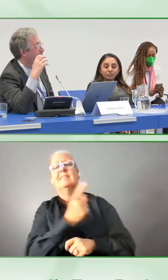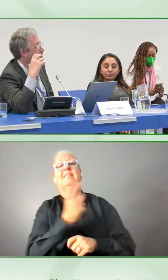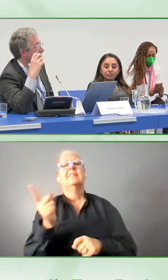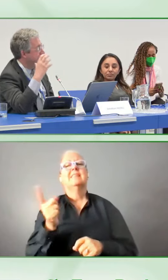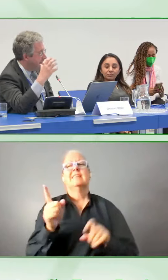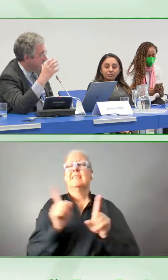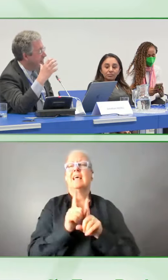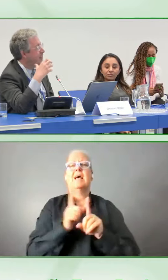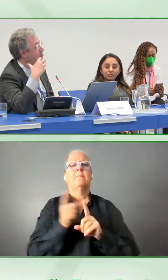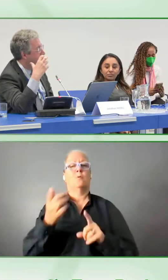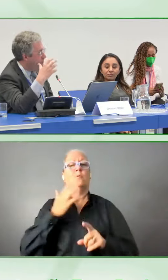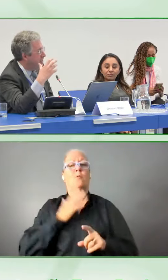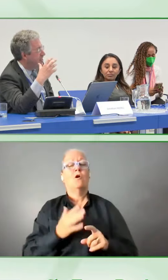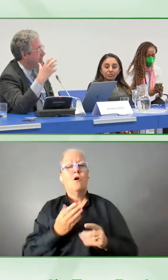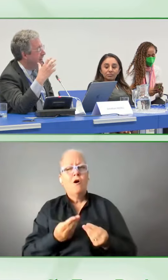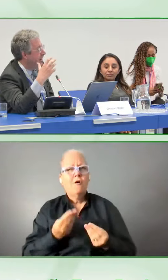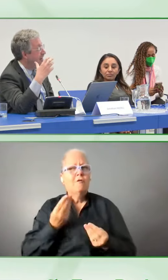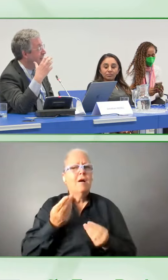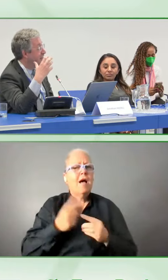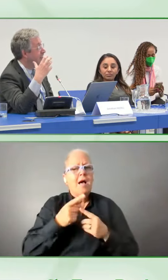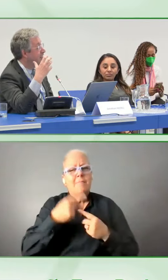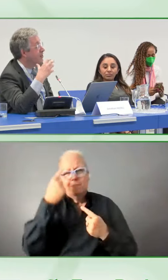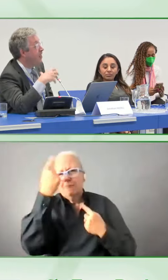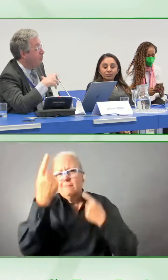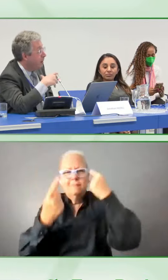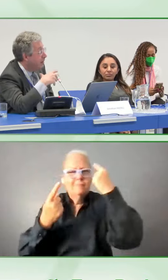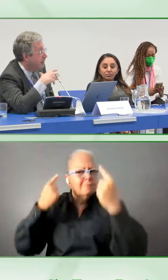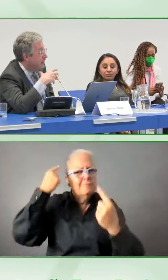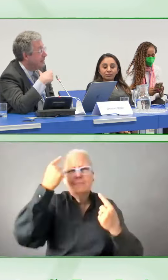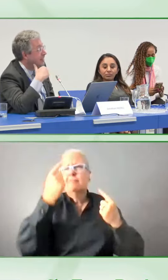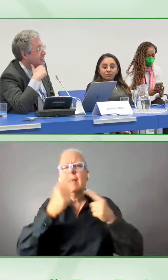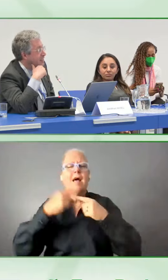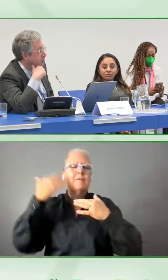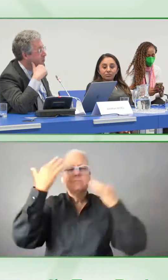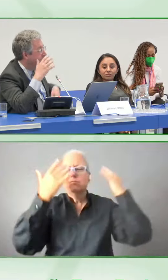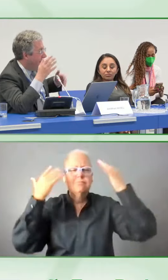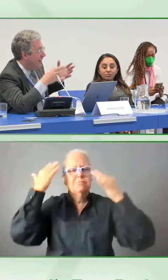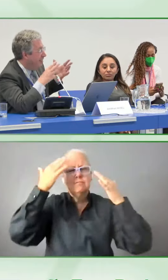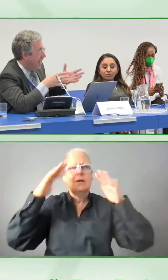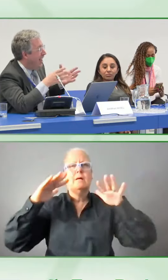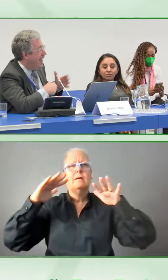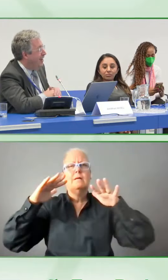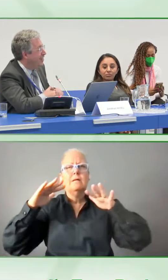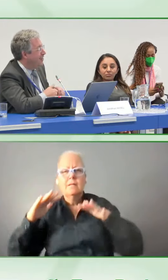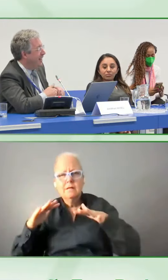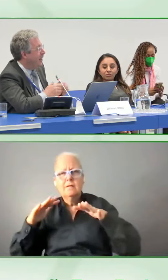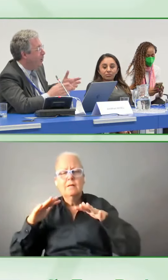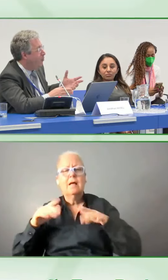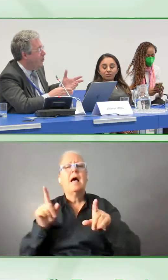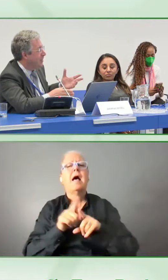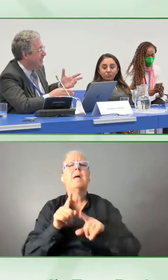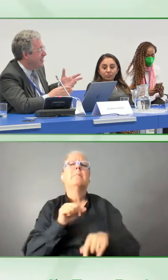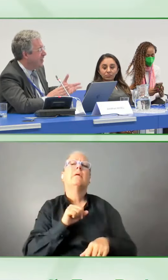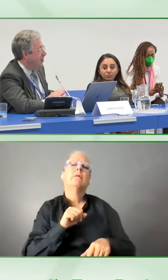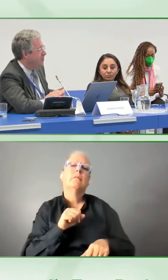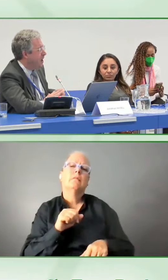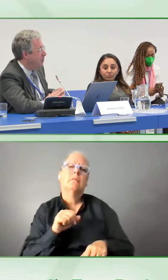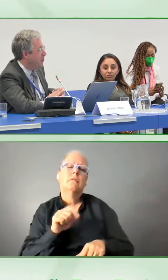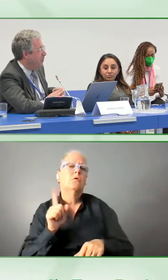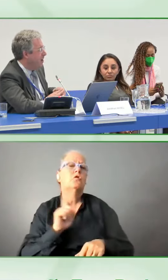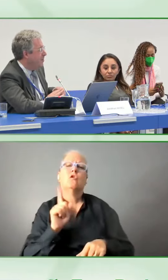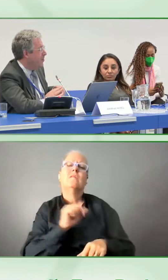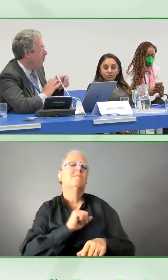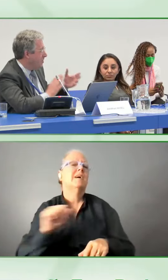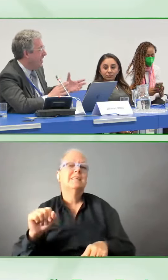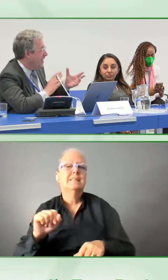delivery of ideas and processing is slower. Yeah. So in that case, inclusion is kind of